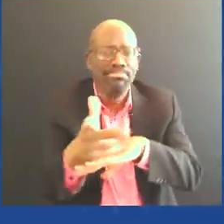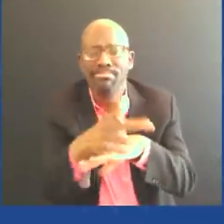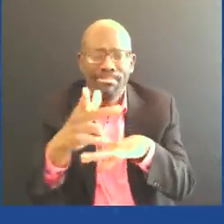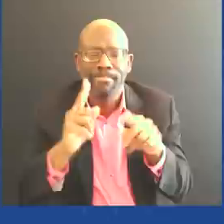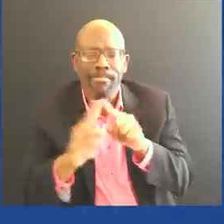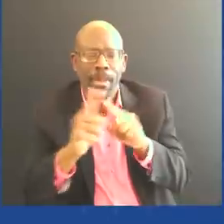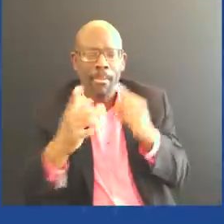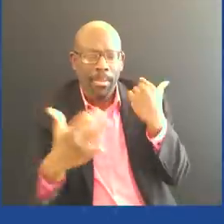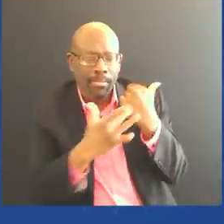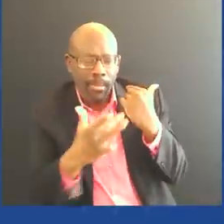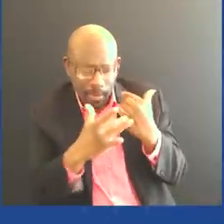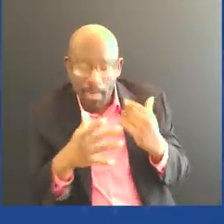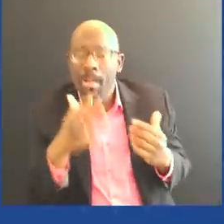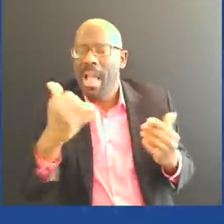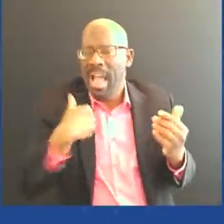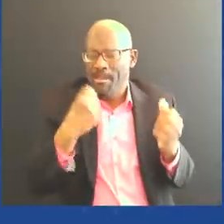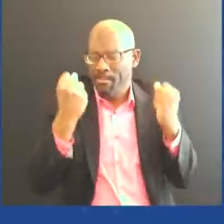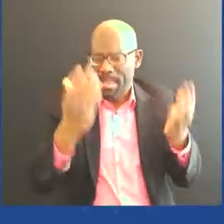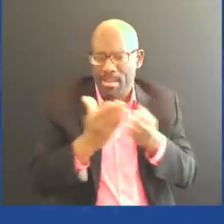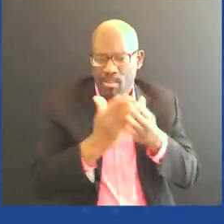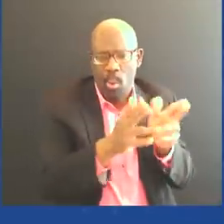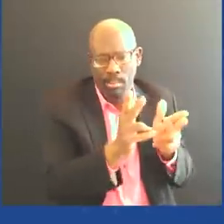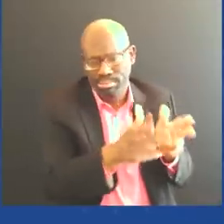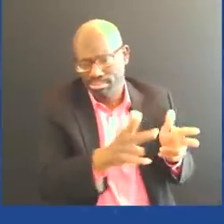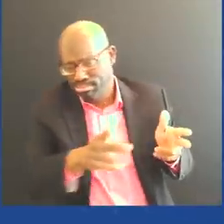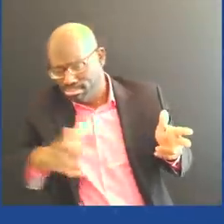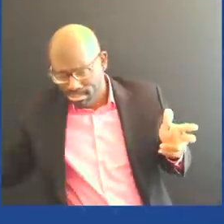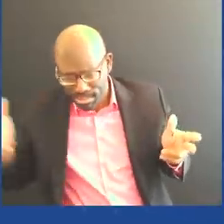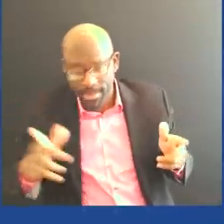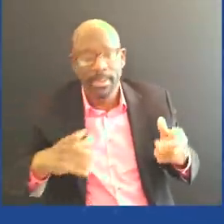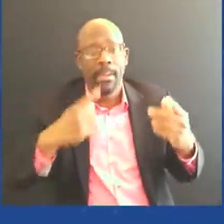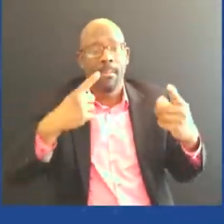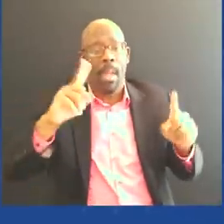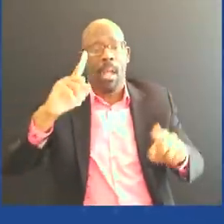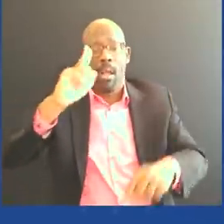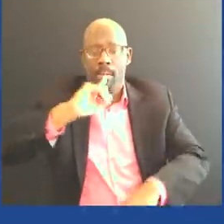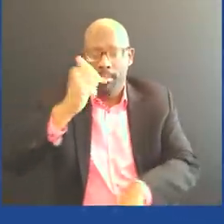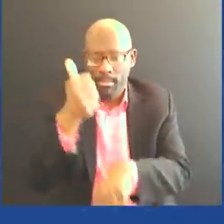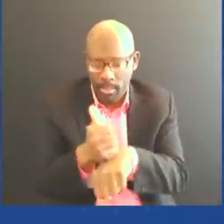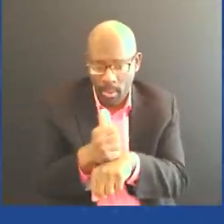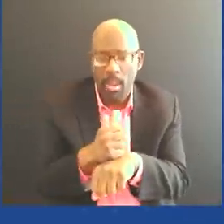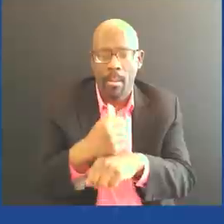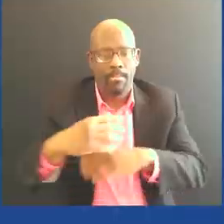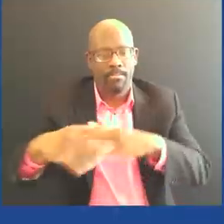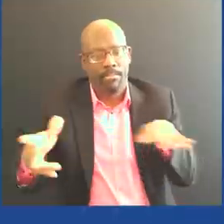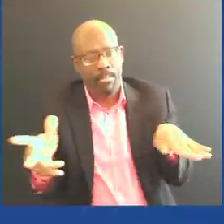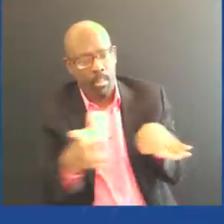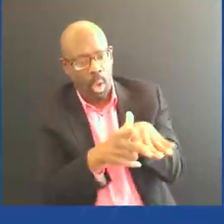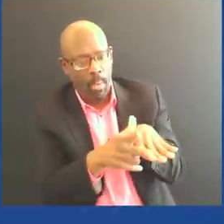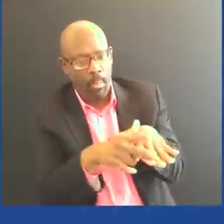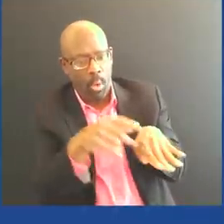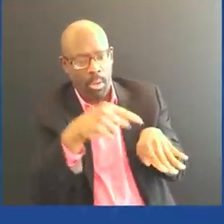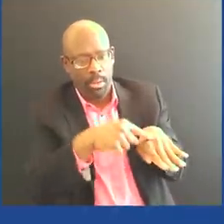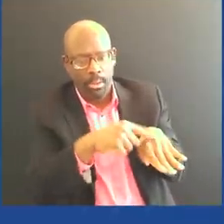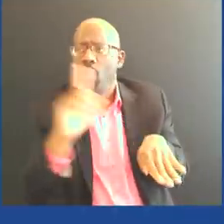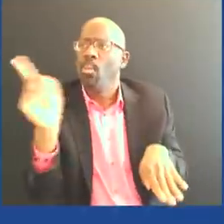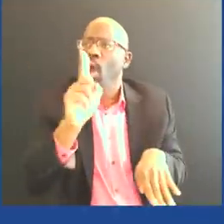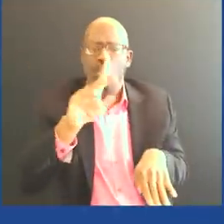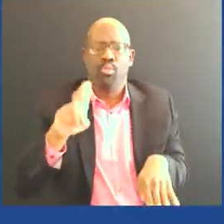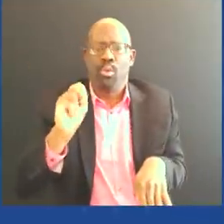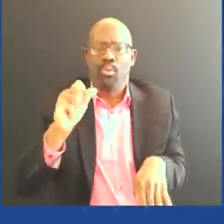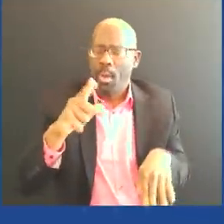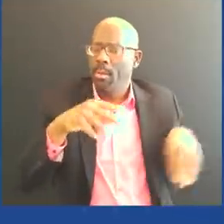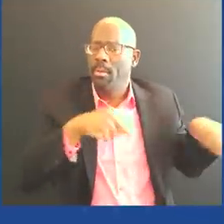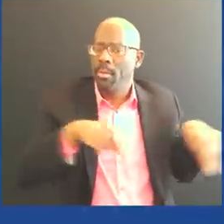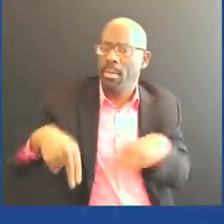States Navy, and this warship takes another step forward in advancing the superiority of our submarine force. Capable of operating in the far corners of